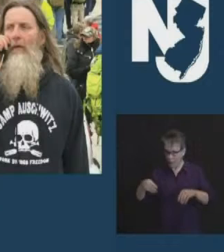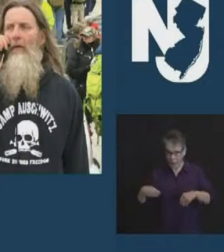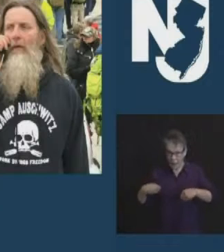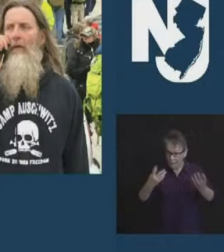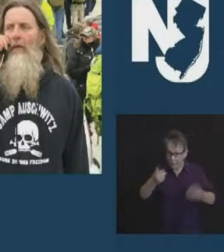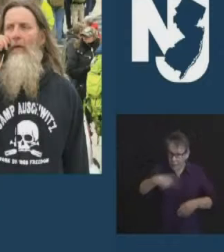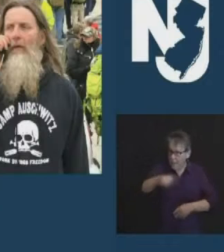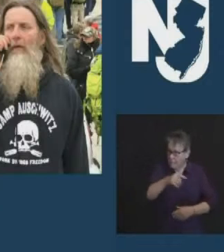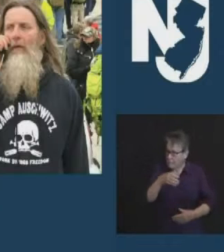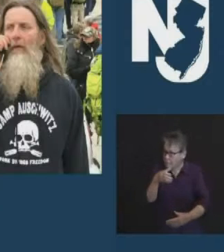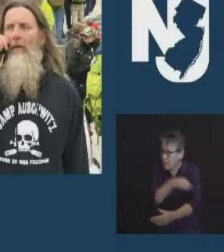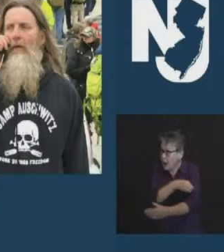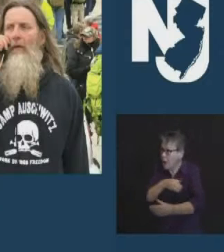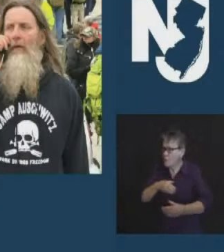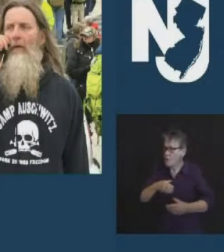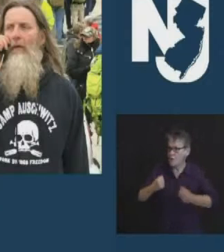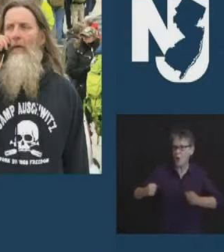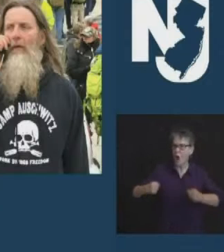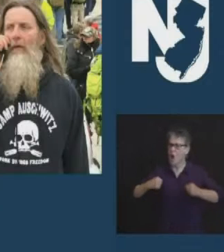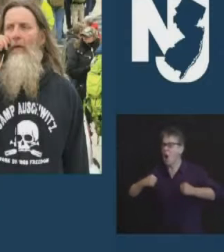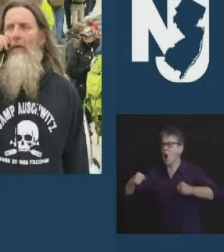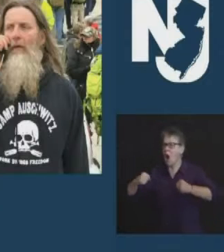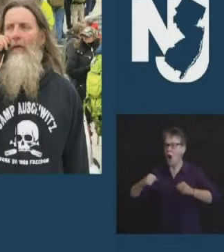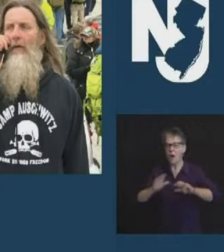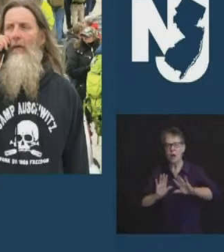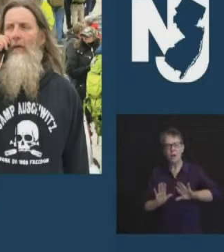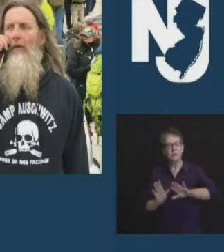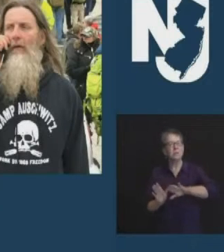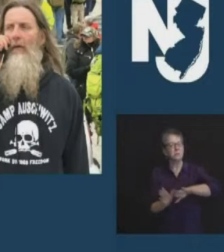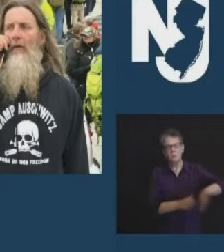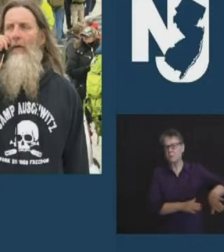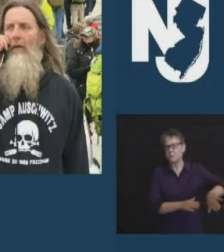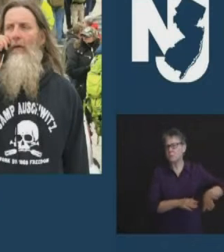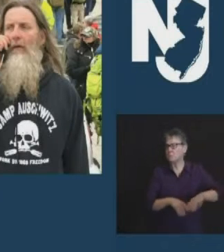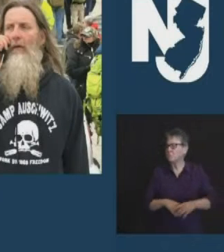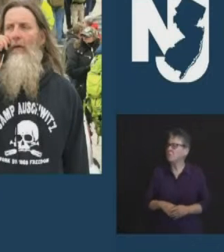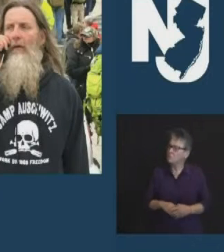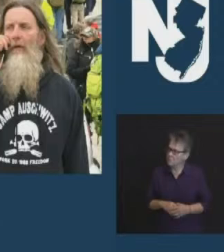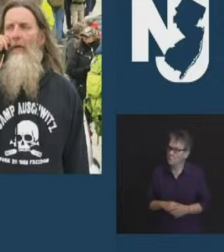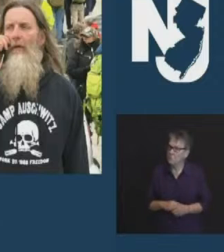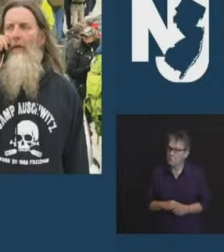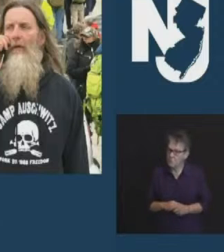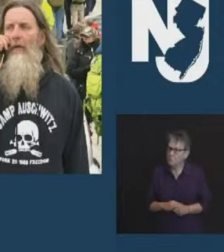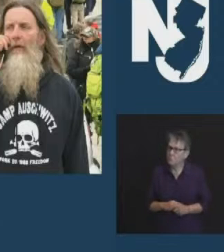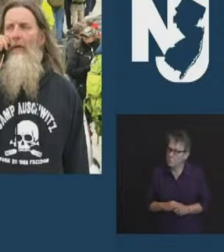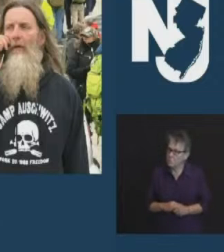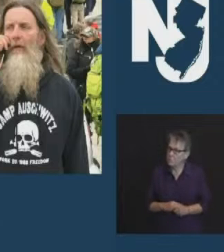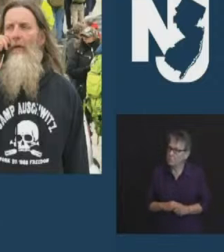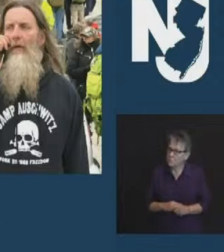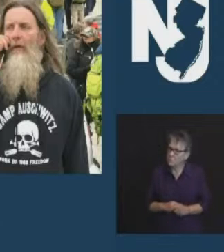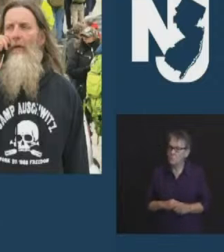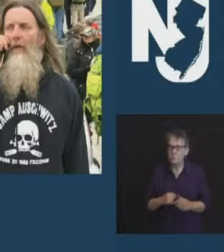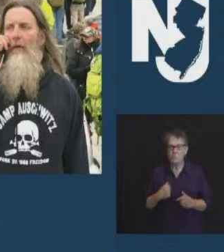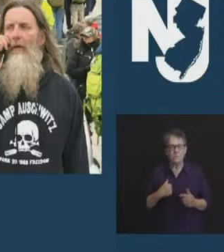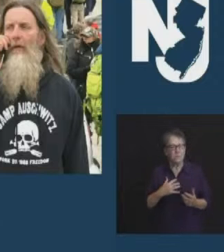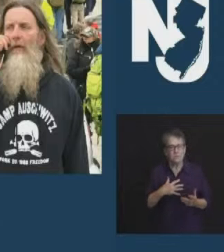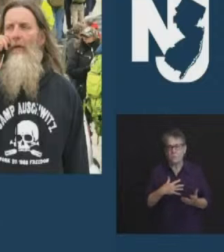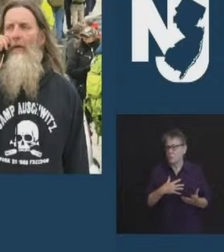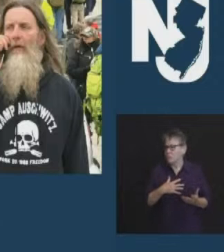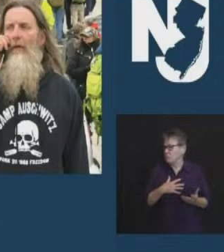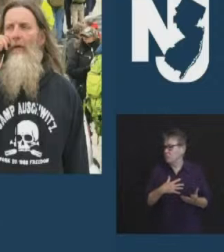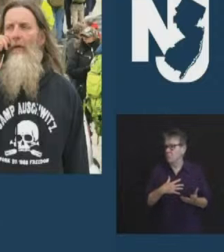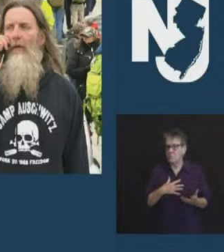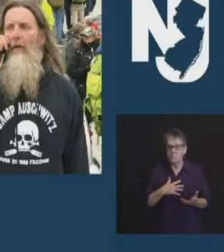enabling. Let's go back to where we started. May God bless and watch over the memory of Officer Brian Sicknick and his